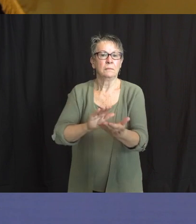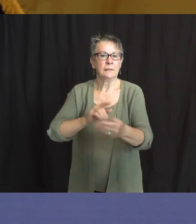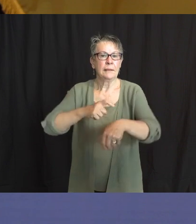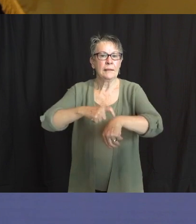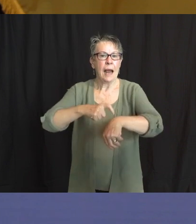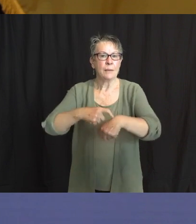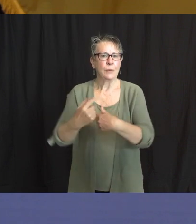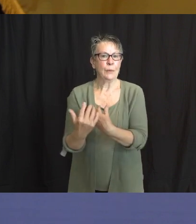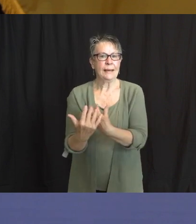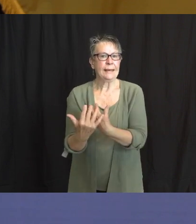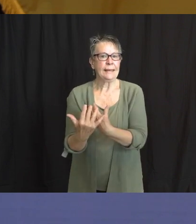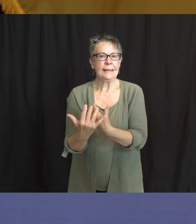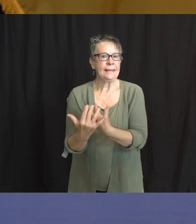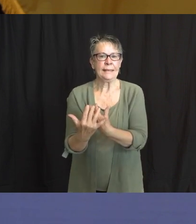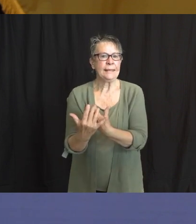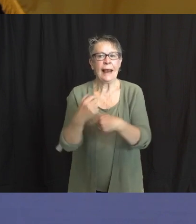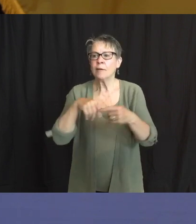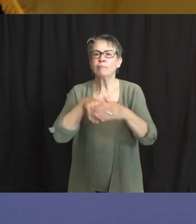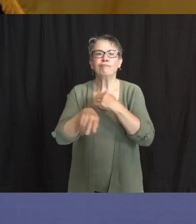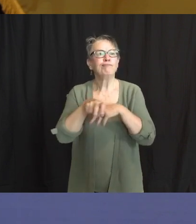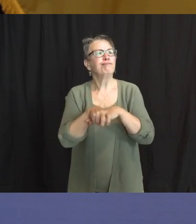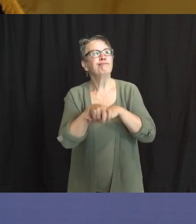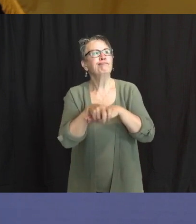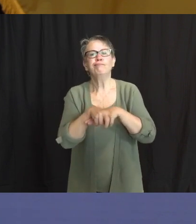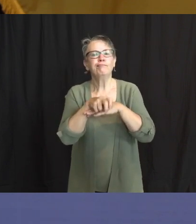about symptoms and precautions.